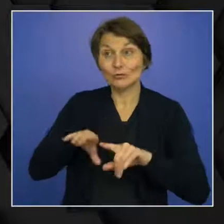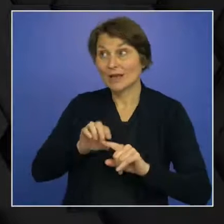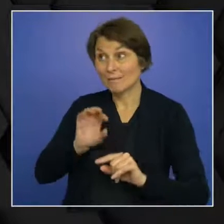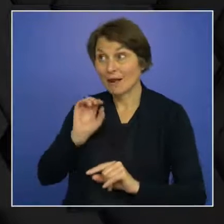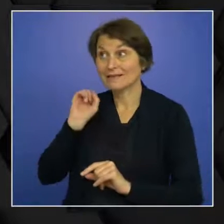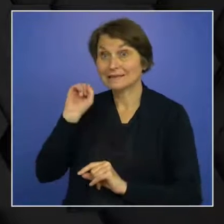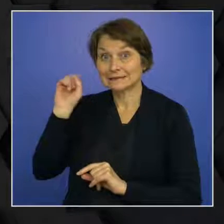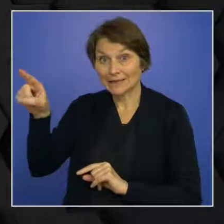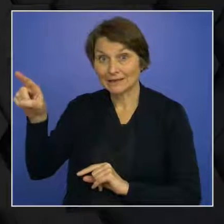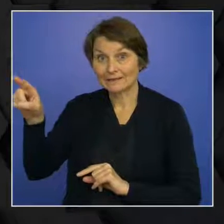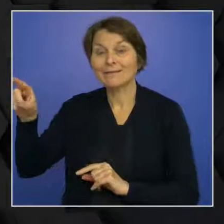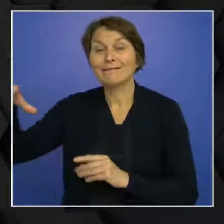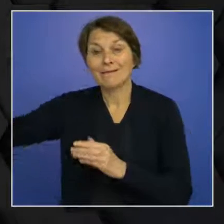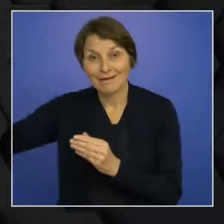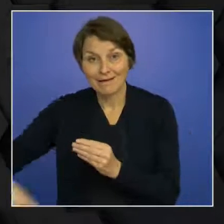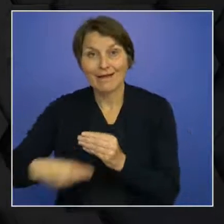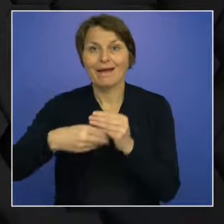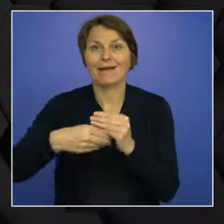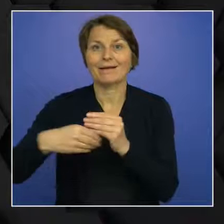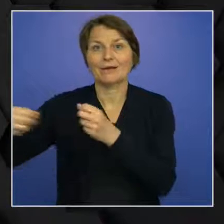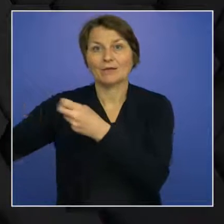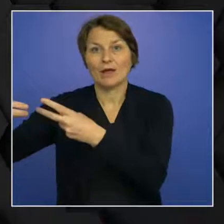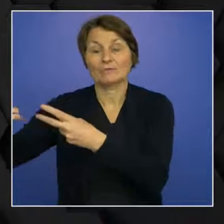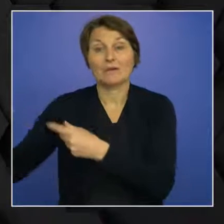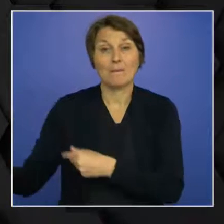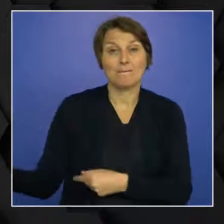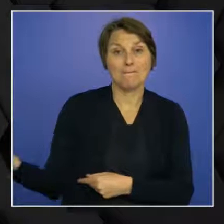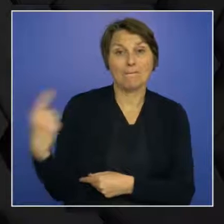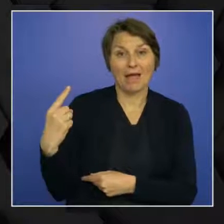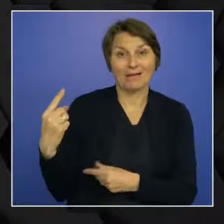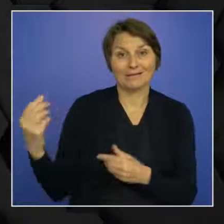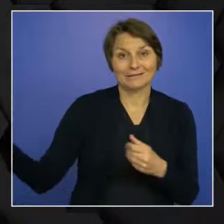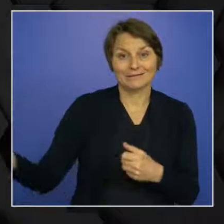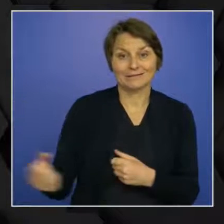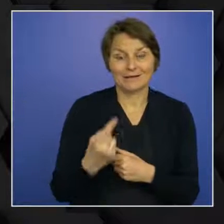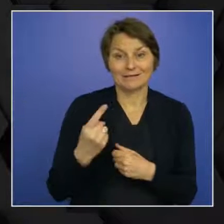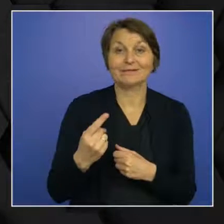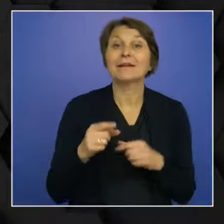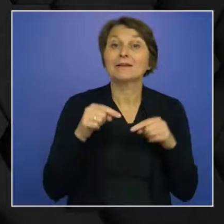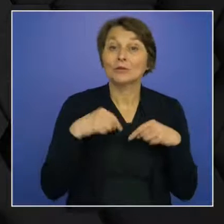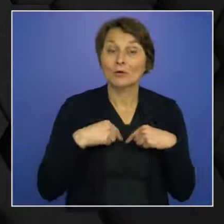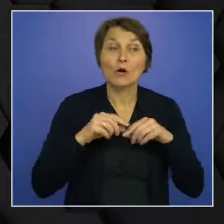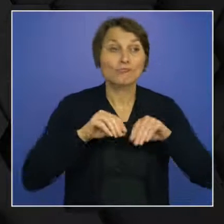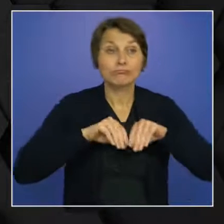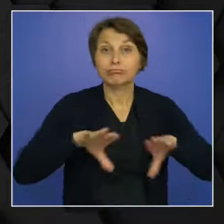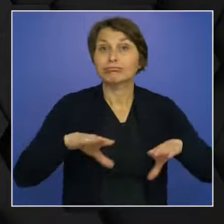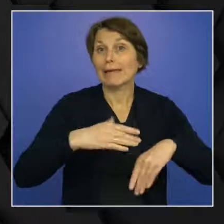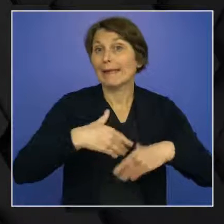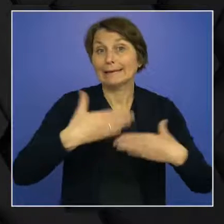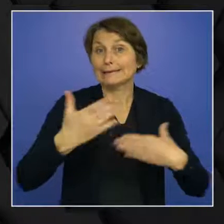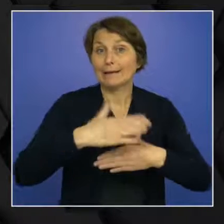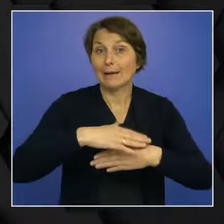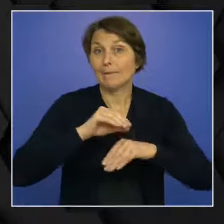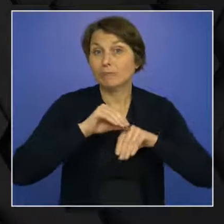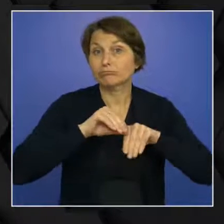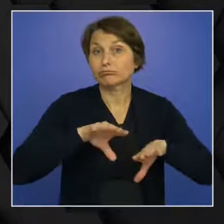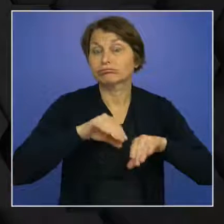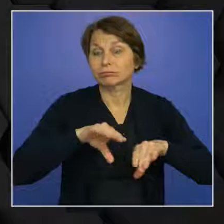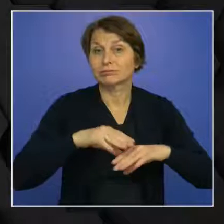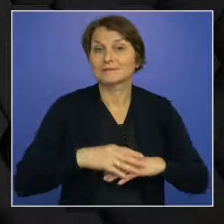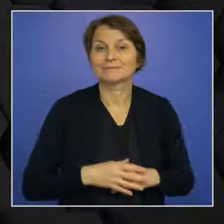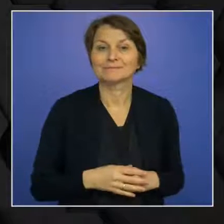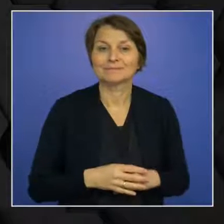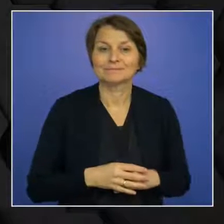stream, and they send it back to you, so you can send it wherever you want. How our setup now is